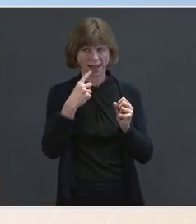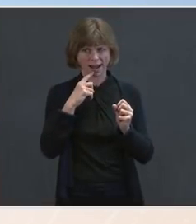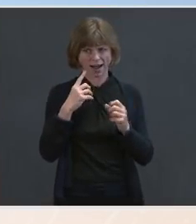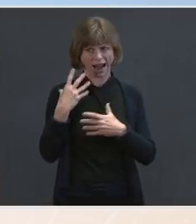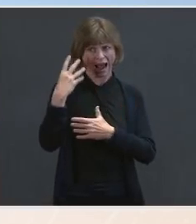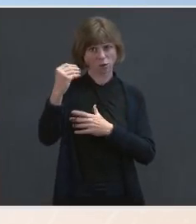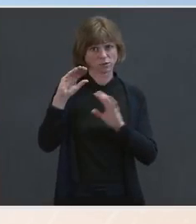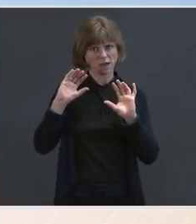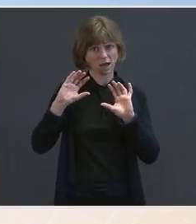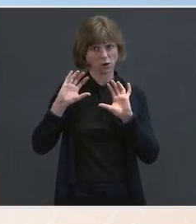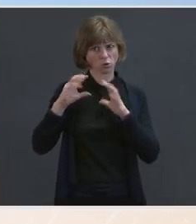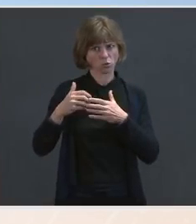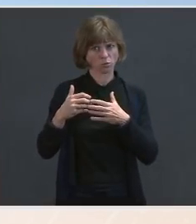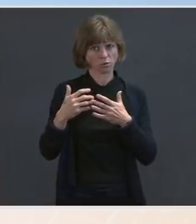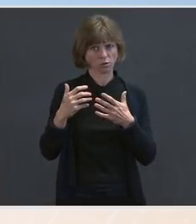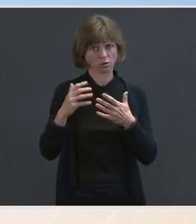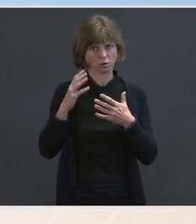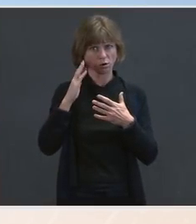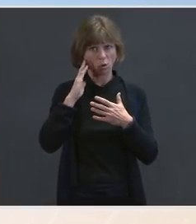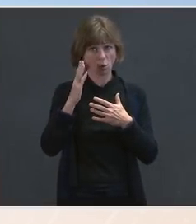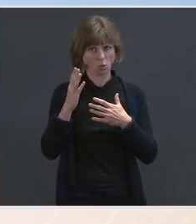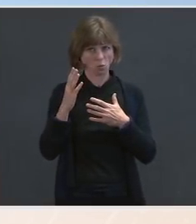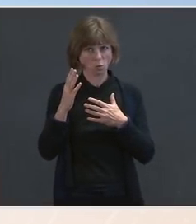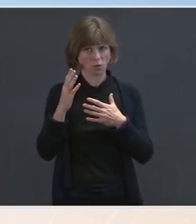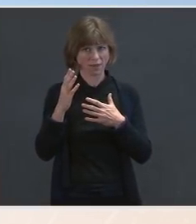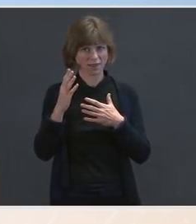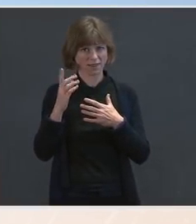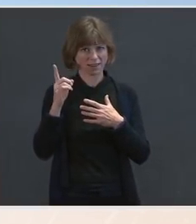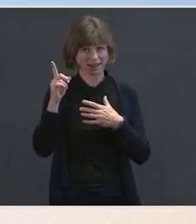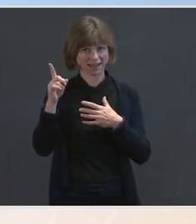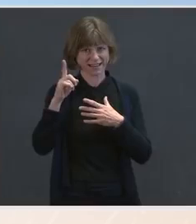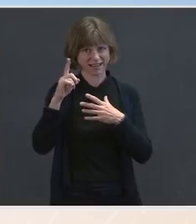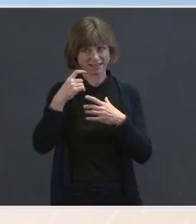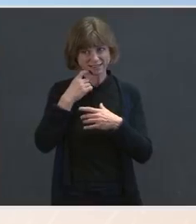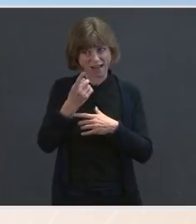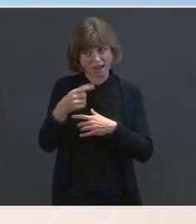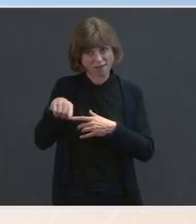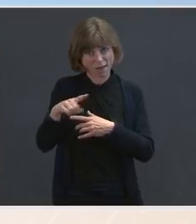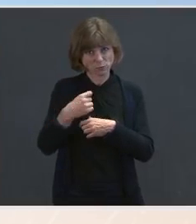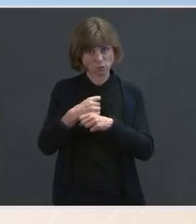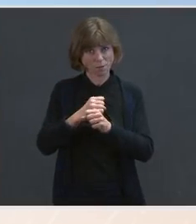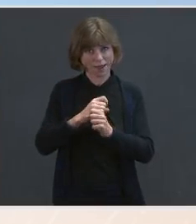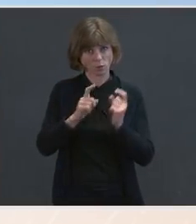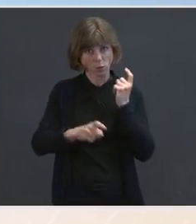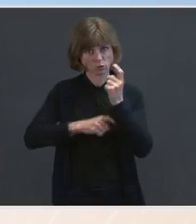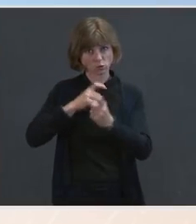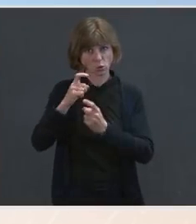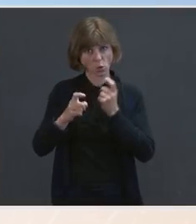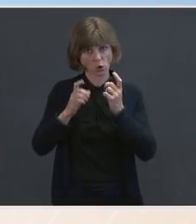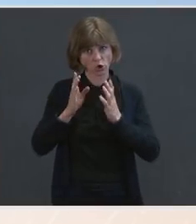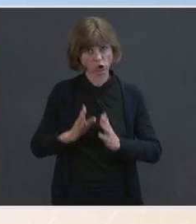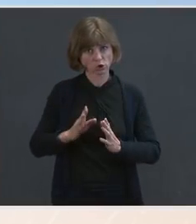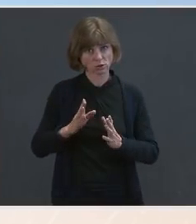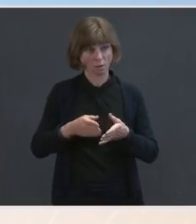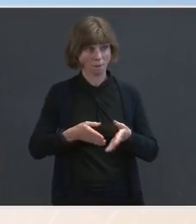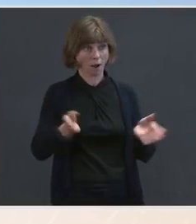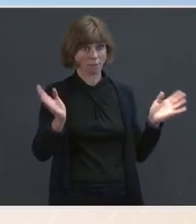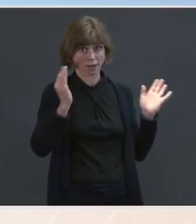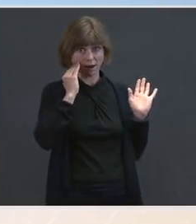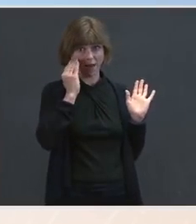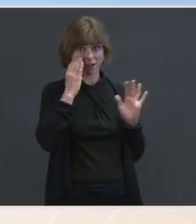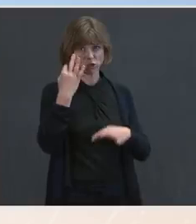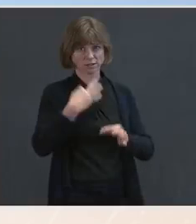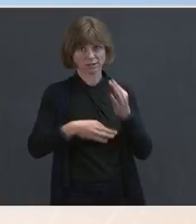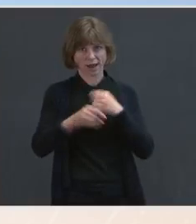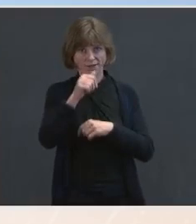Will he instruct them to make those donors to that group public rather than keeping them secret.